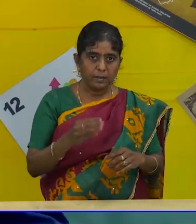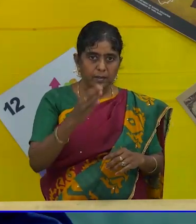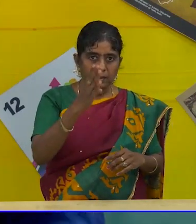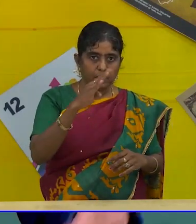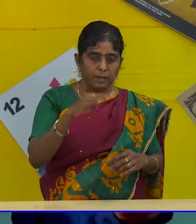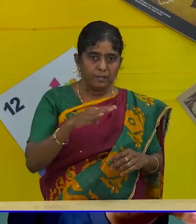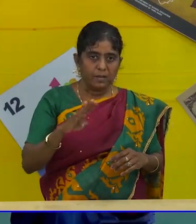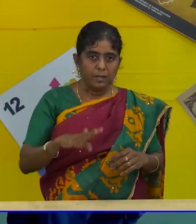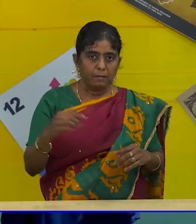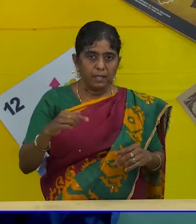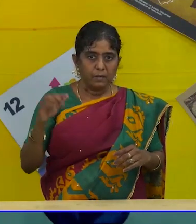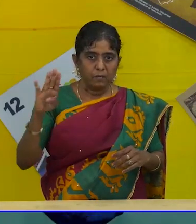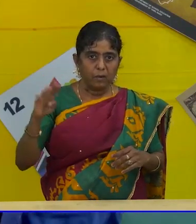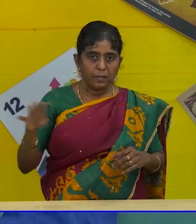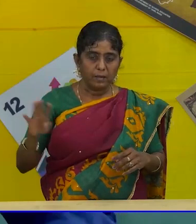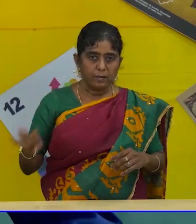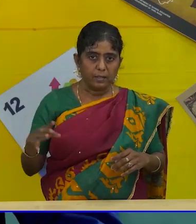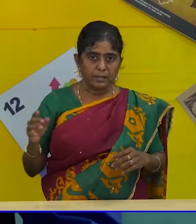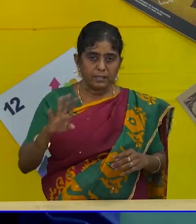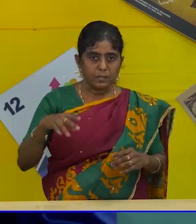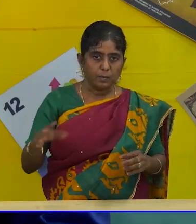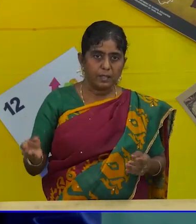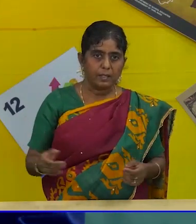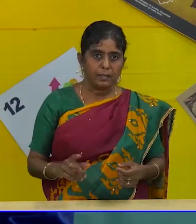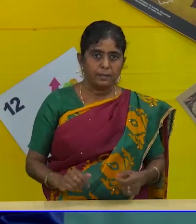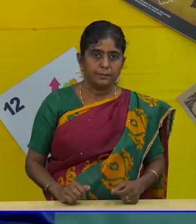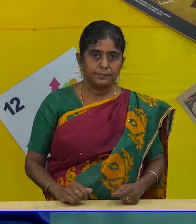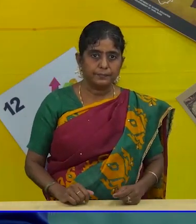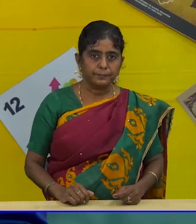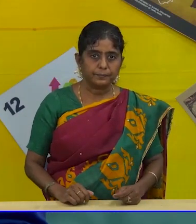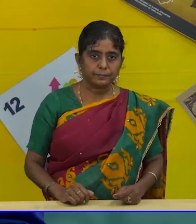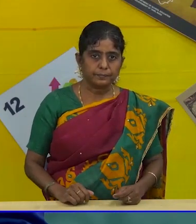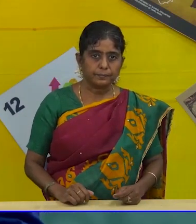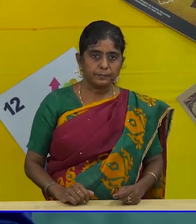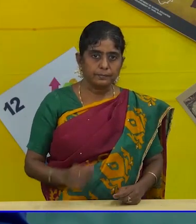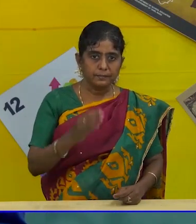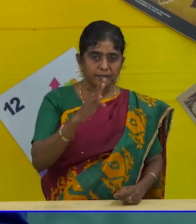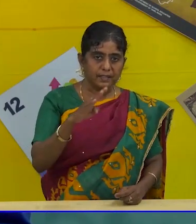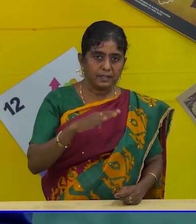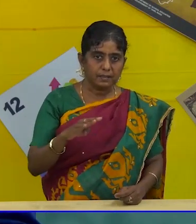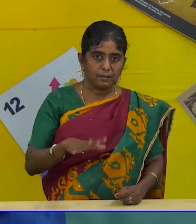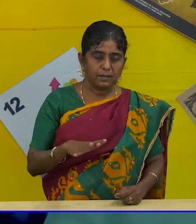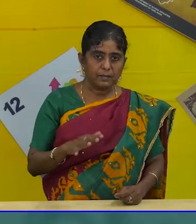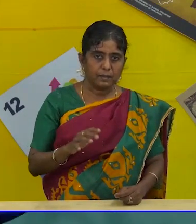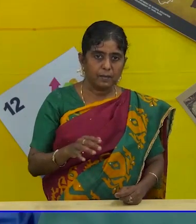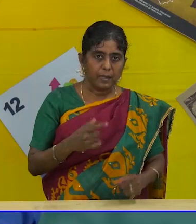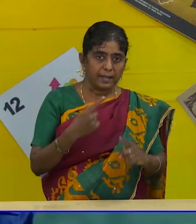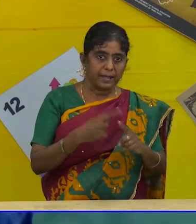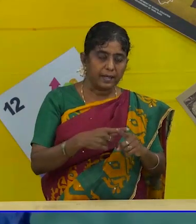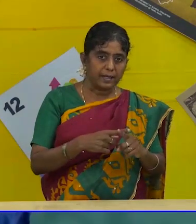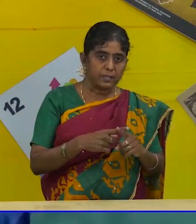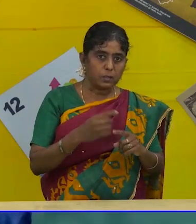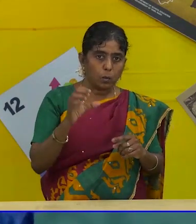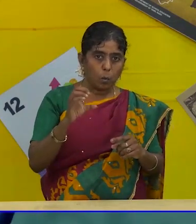by 5 comma minus 4 by 5. That is the geometrical meaning. So, the point of intersection, the x coordinate and